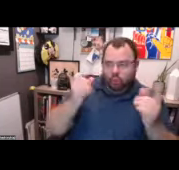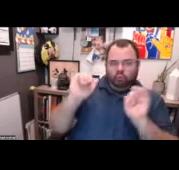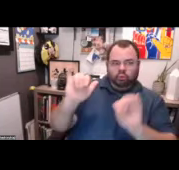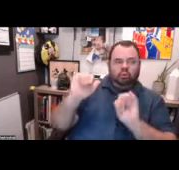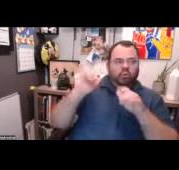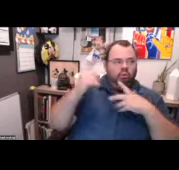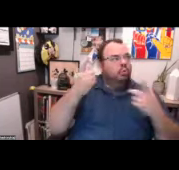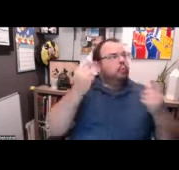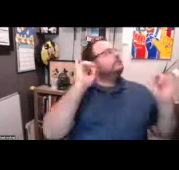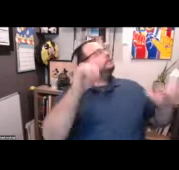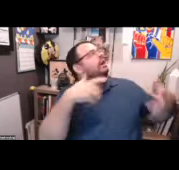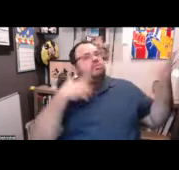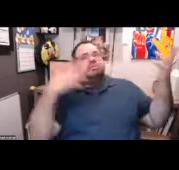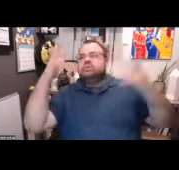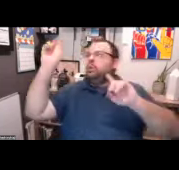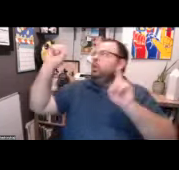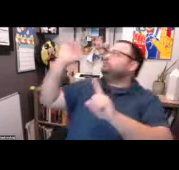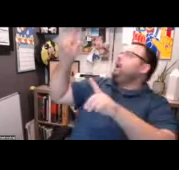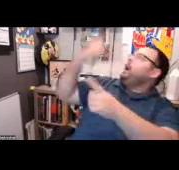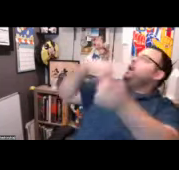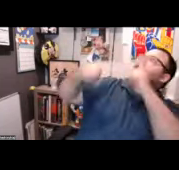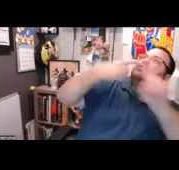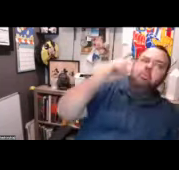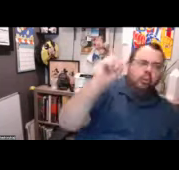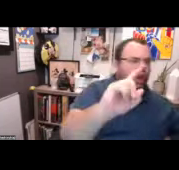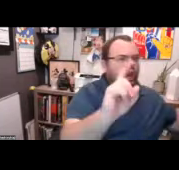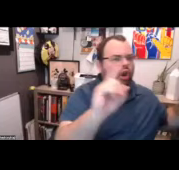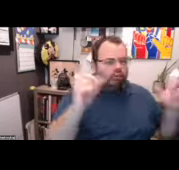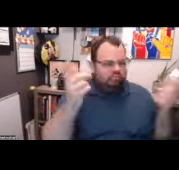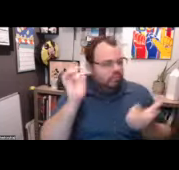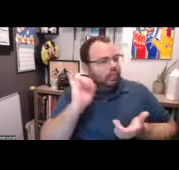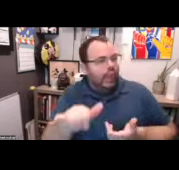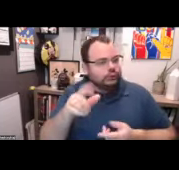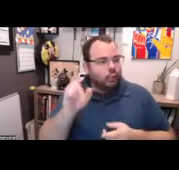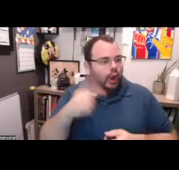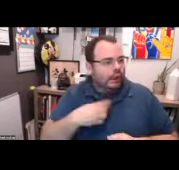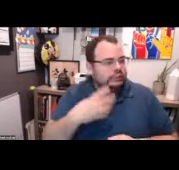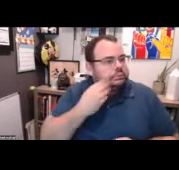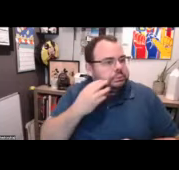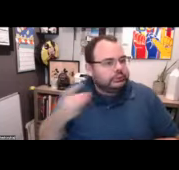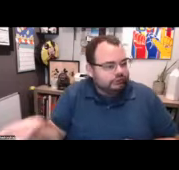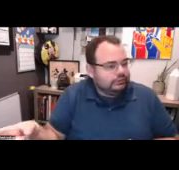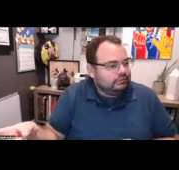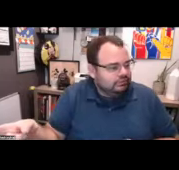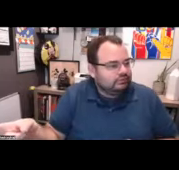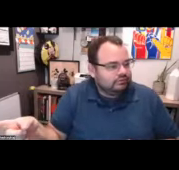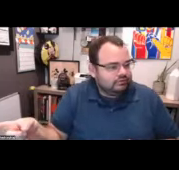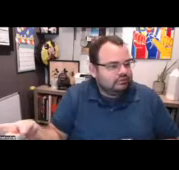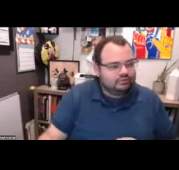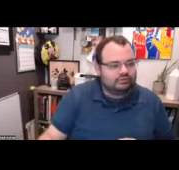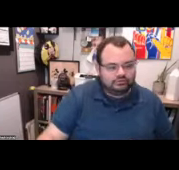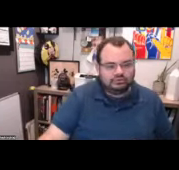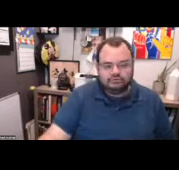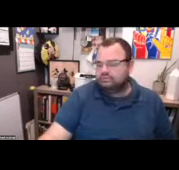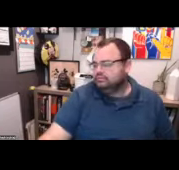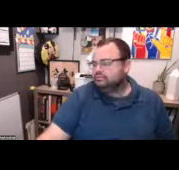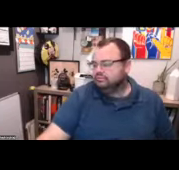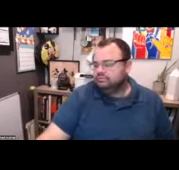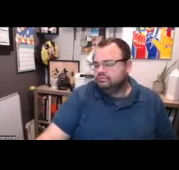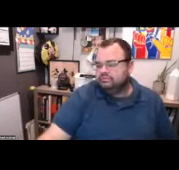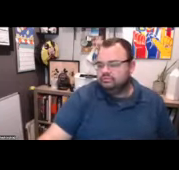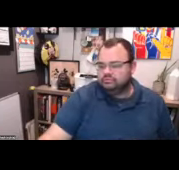time I ever heard sound. So I was like, "What is this? What is that? Where is it coming from? What is this?" That's what I was experiencing for the first